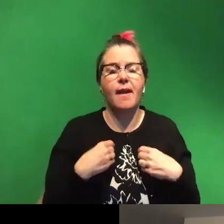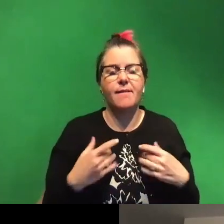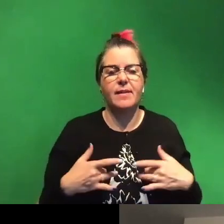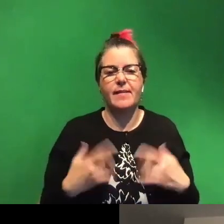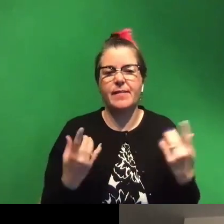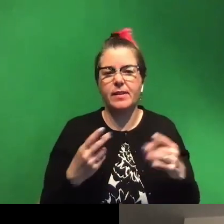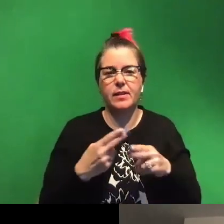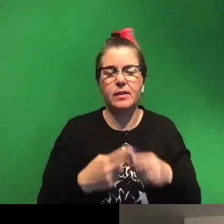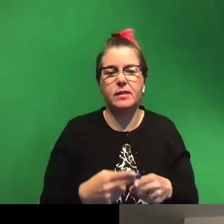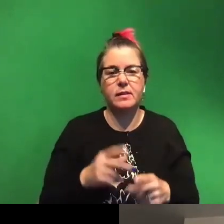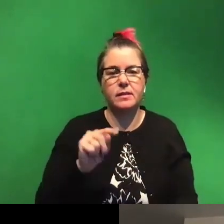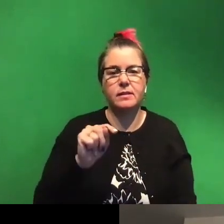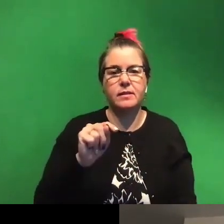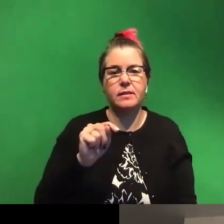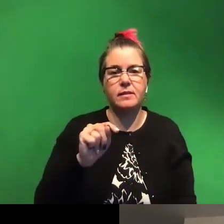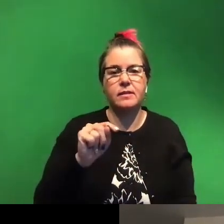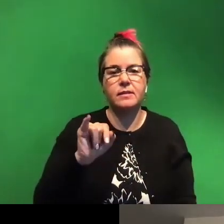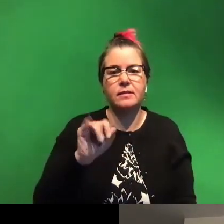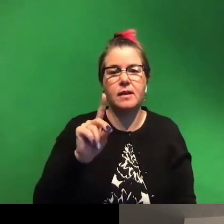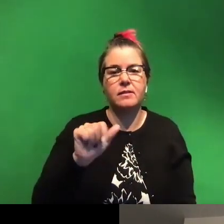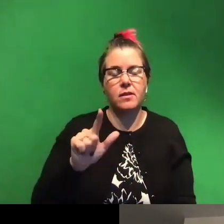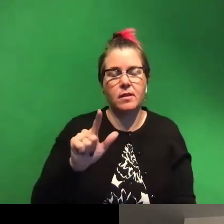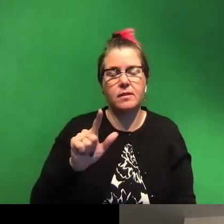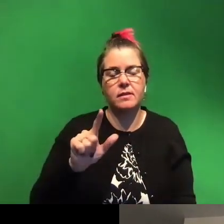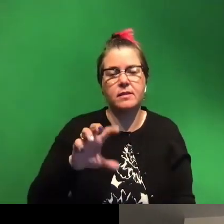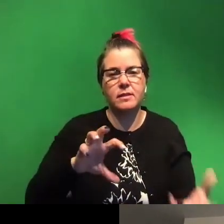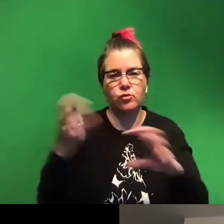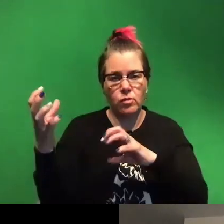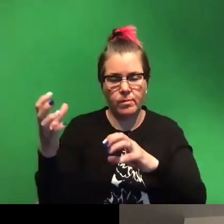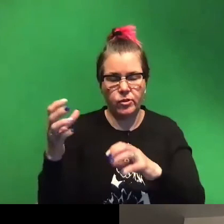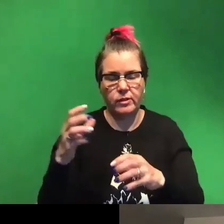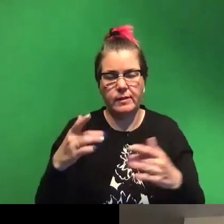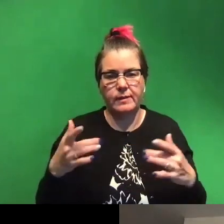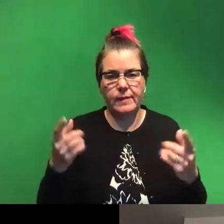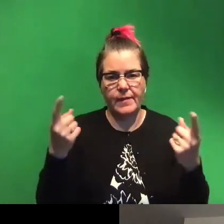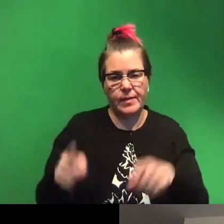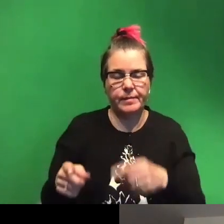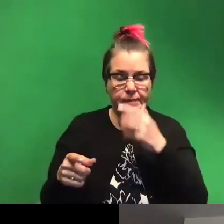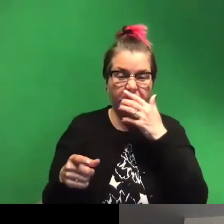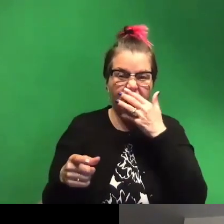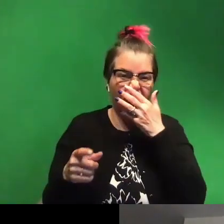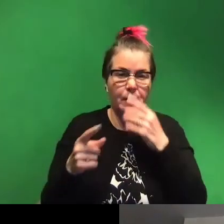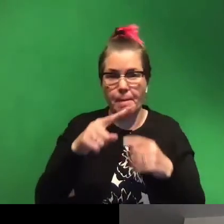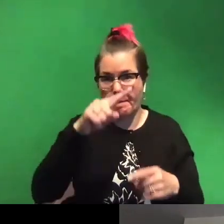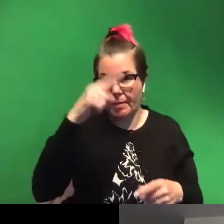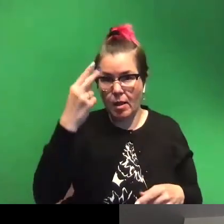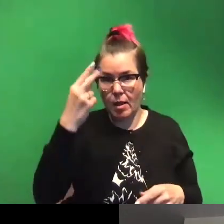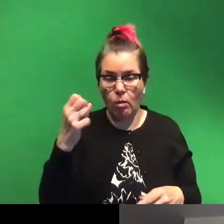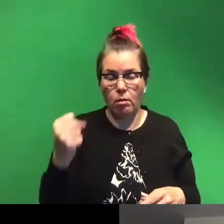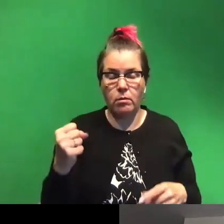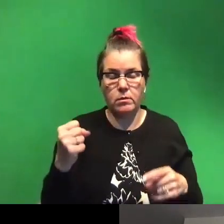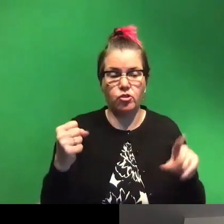called tidal disruption event, and happens when you have a black hole and there's a star